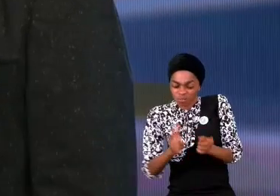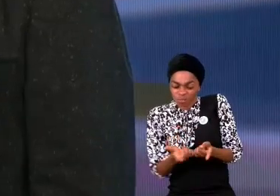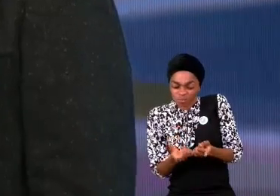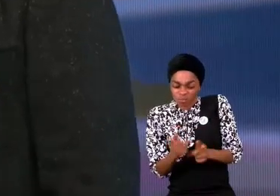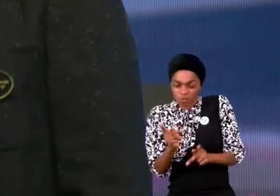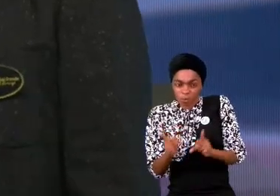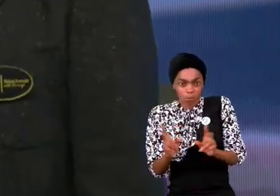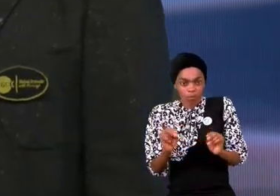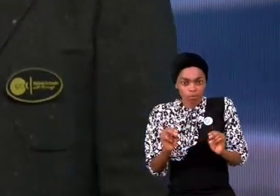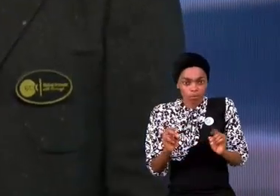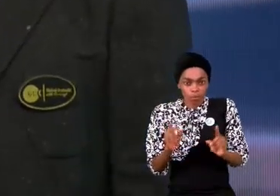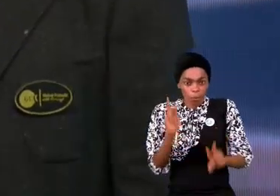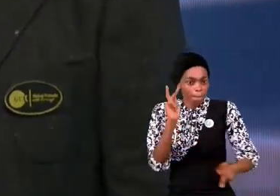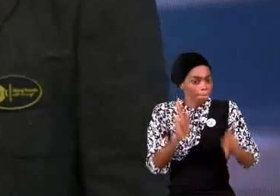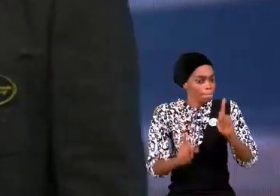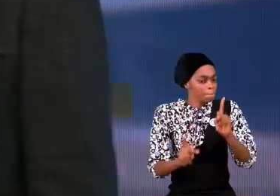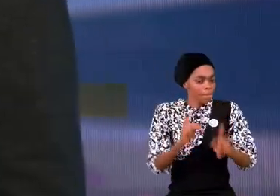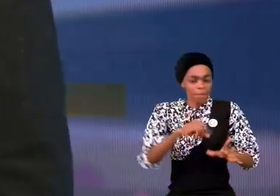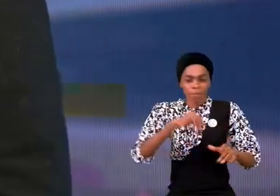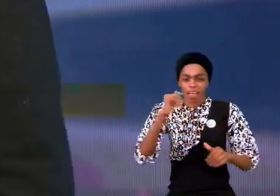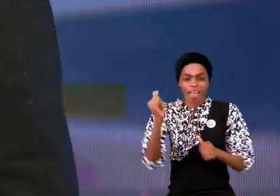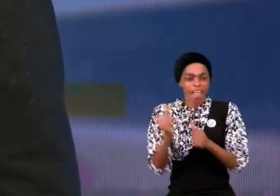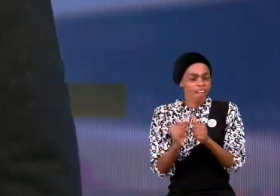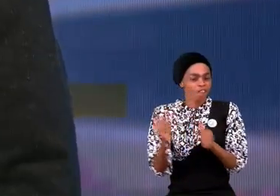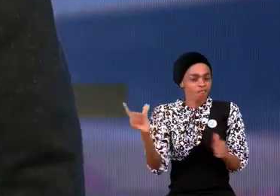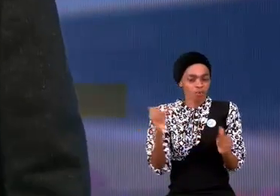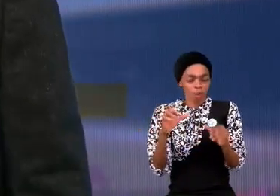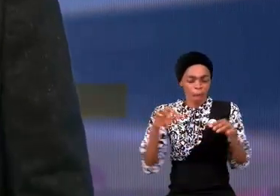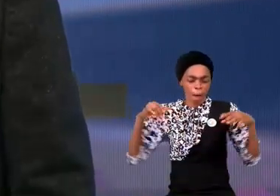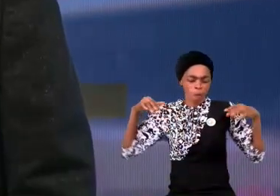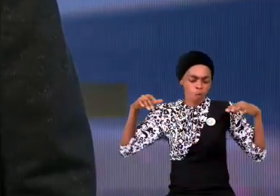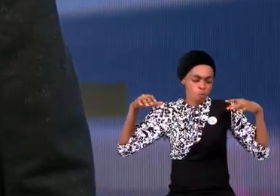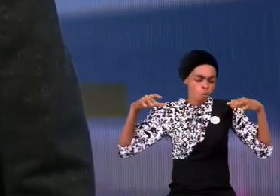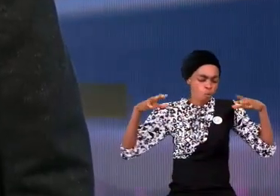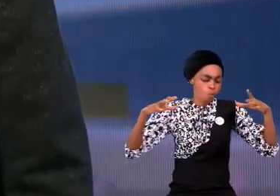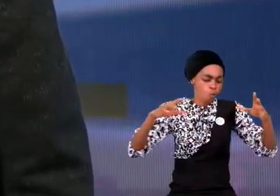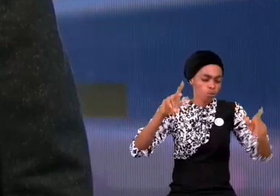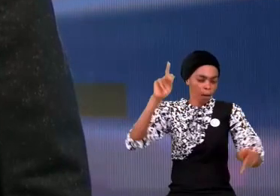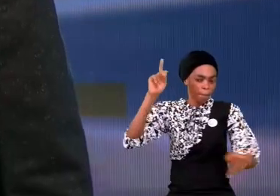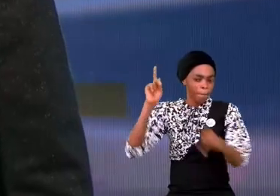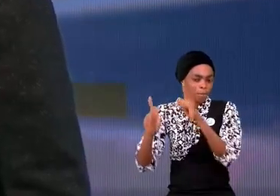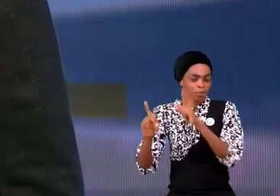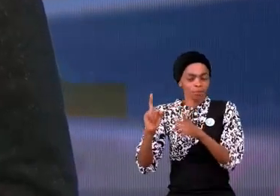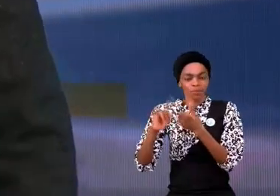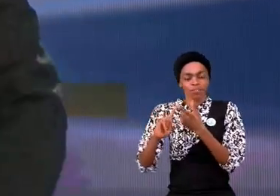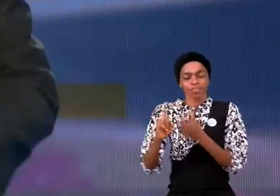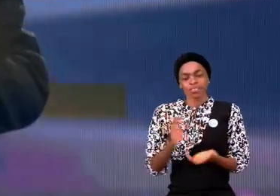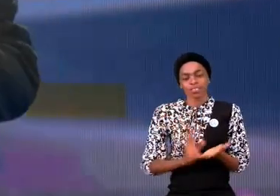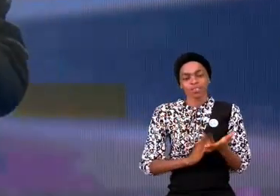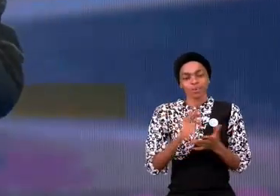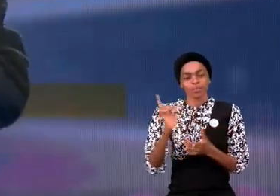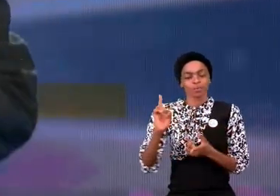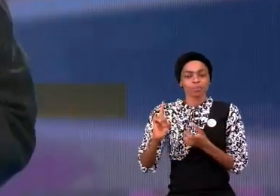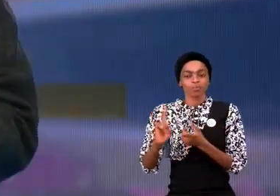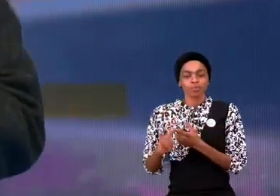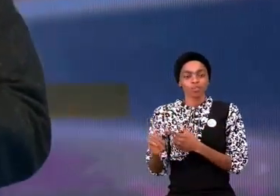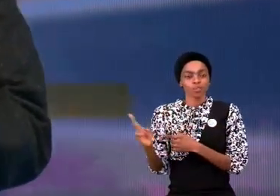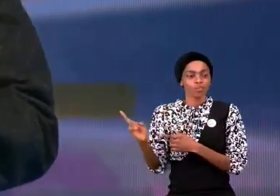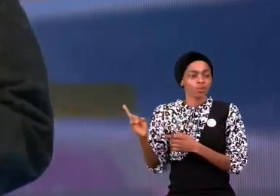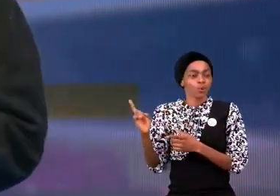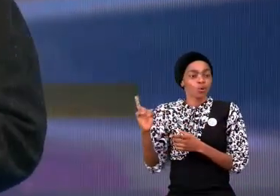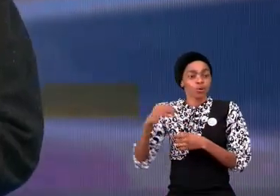to glory, to make the captive, then to make the captain of their